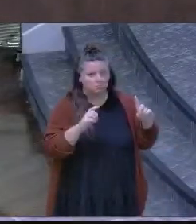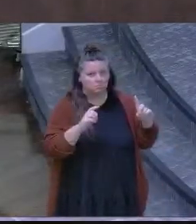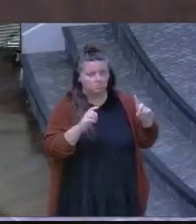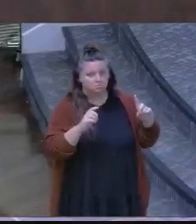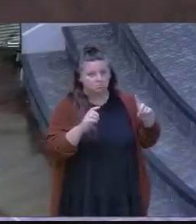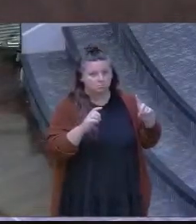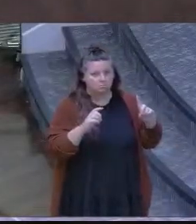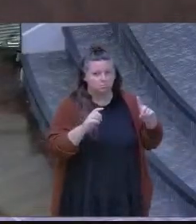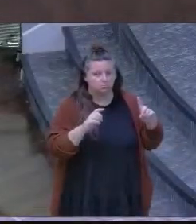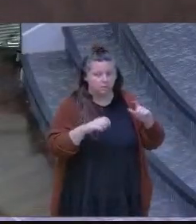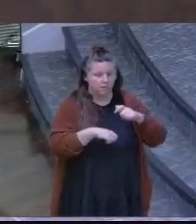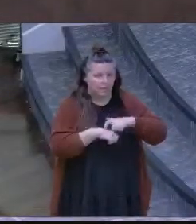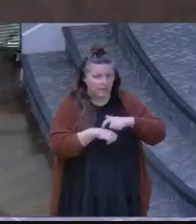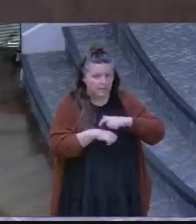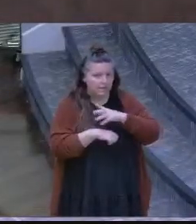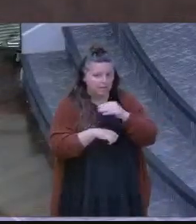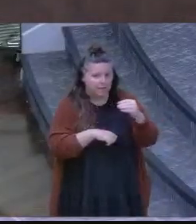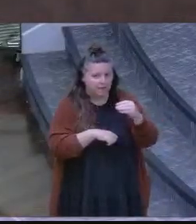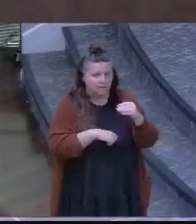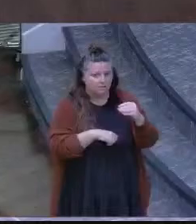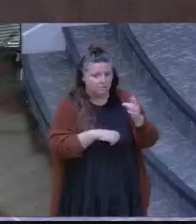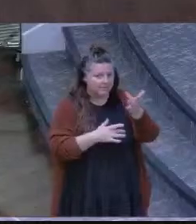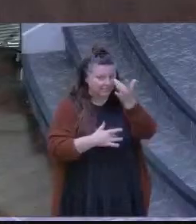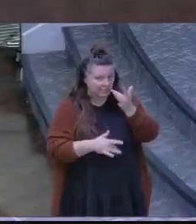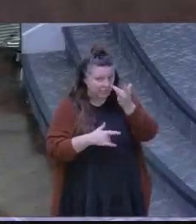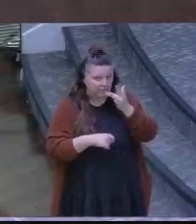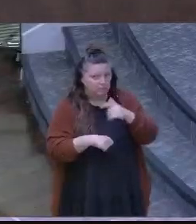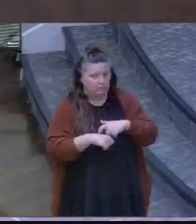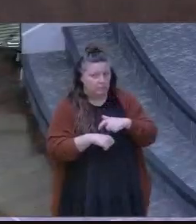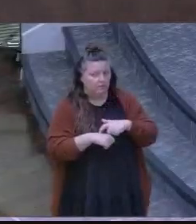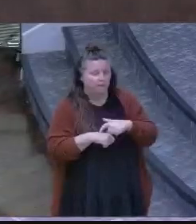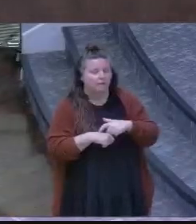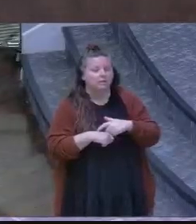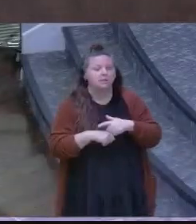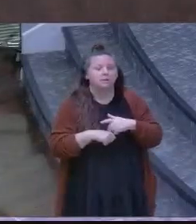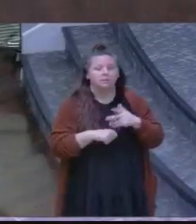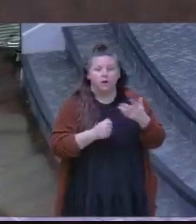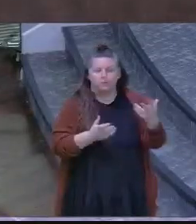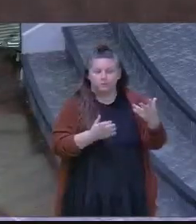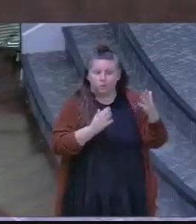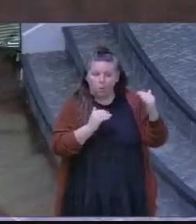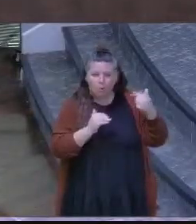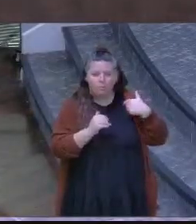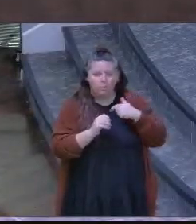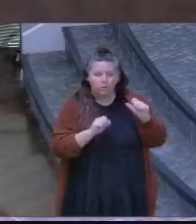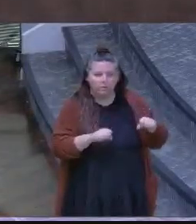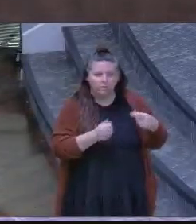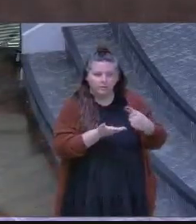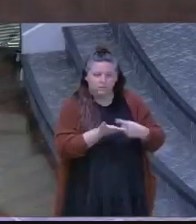bit more, like the feedback that was added inside of our,